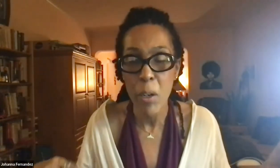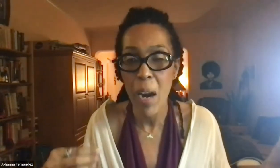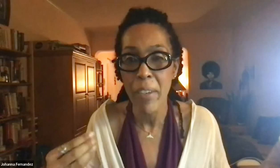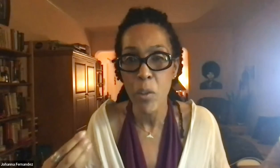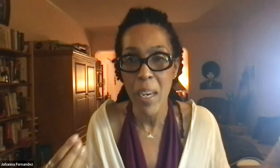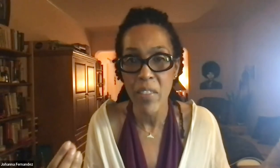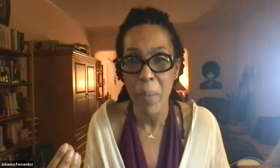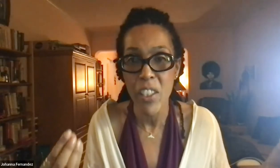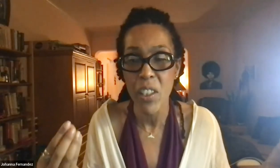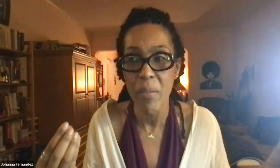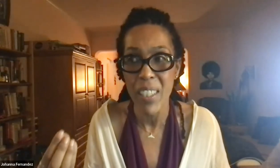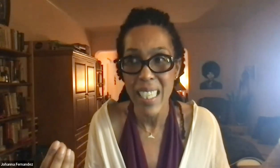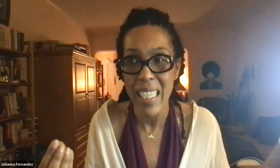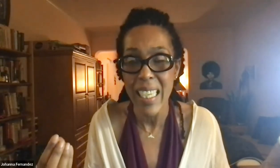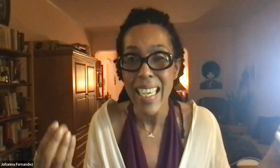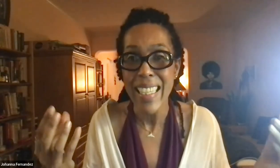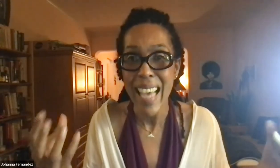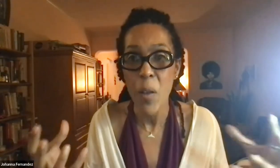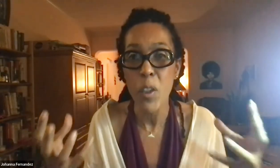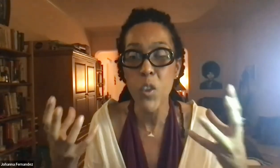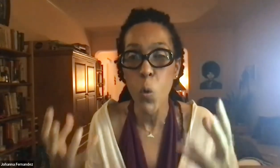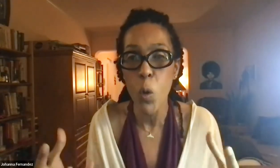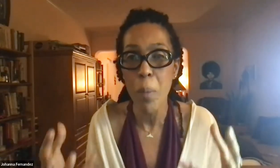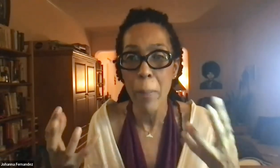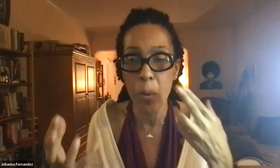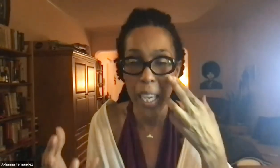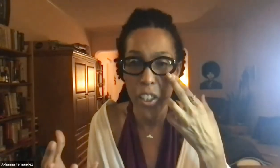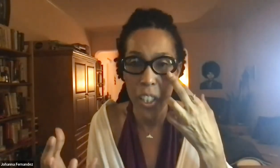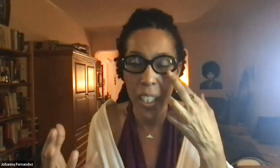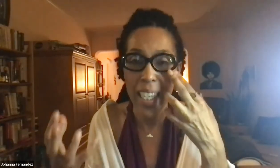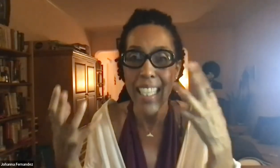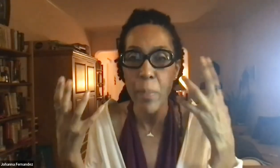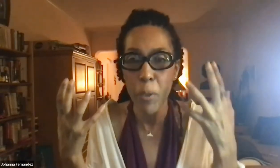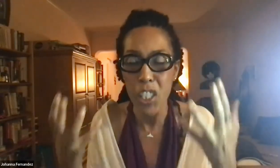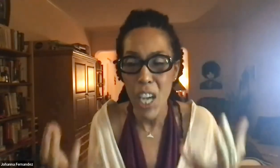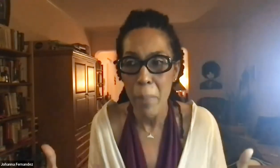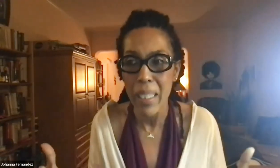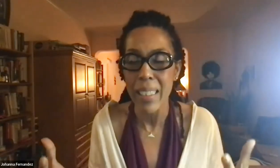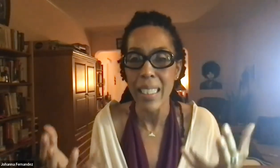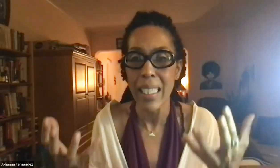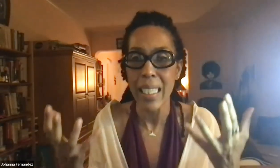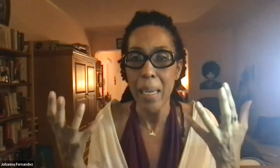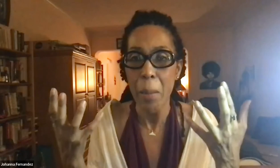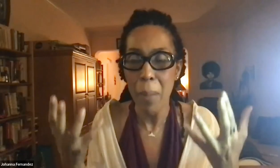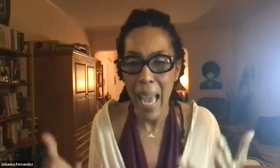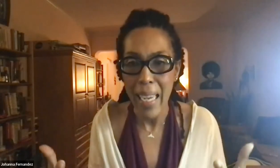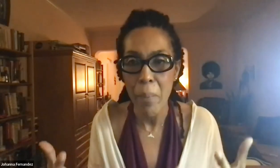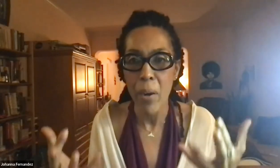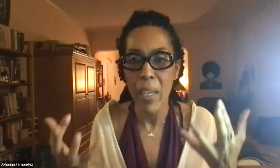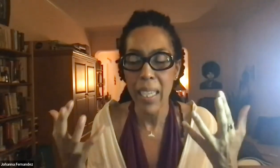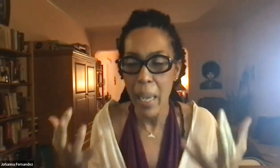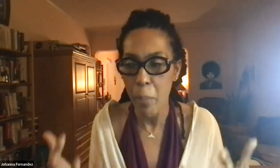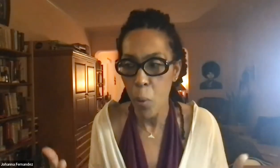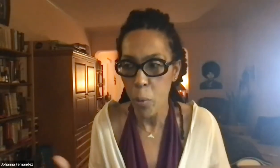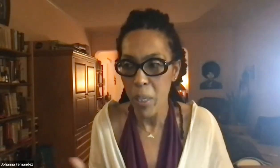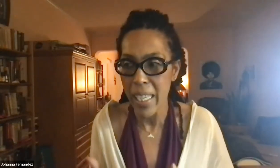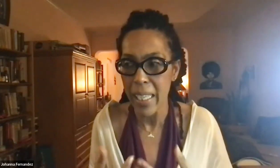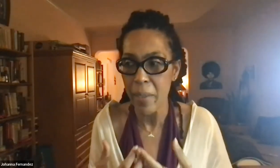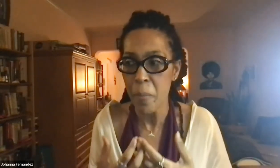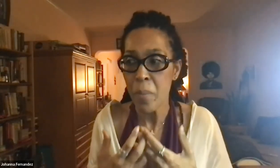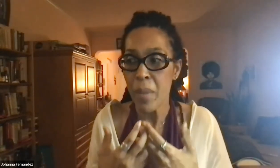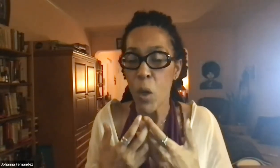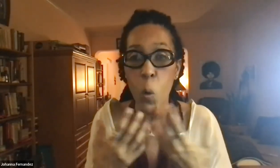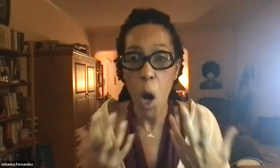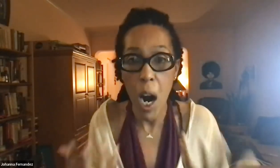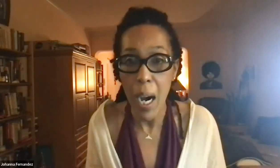of the demographic transformation of the city, now the school population is predominantly Black American and Puerto